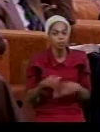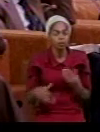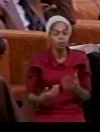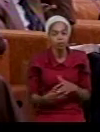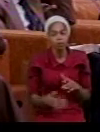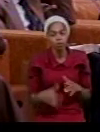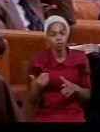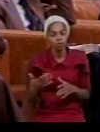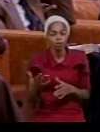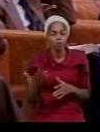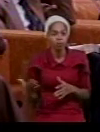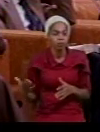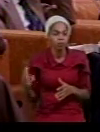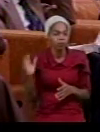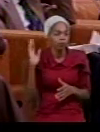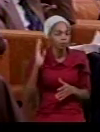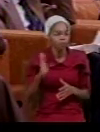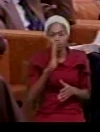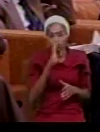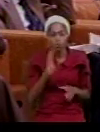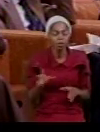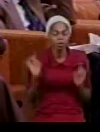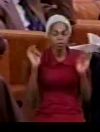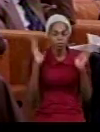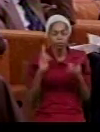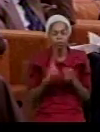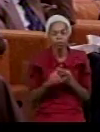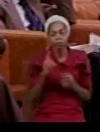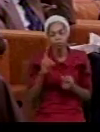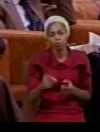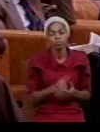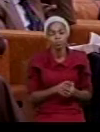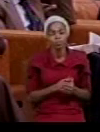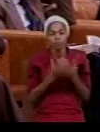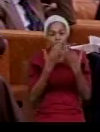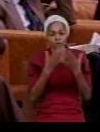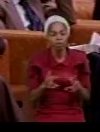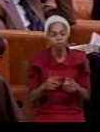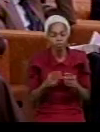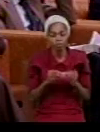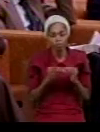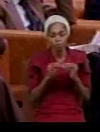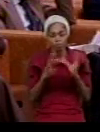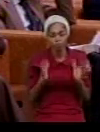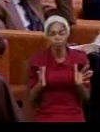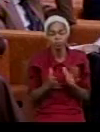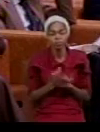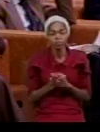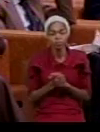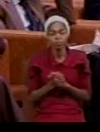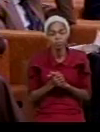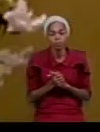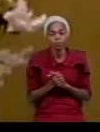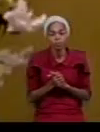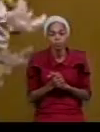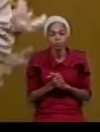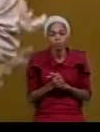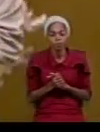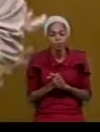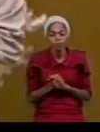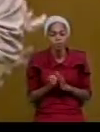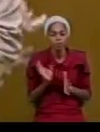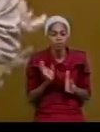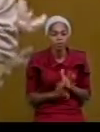an abomination unto you. Thank you very much. Let's read also verse 44 to